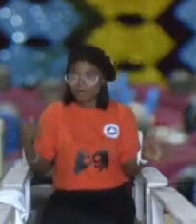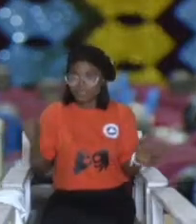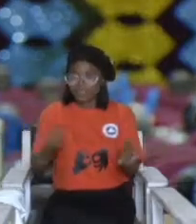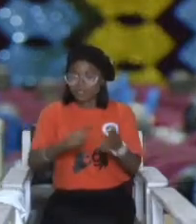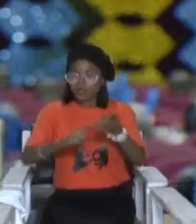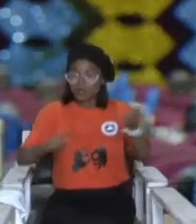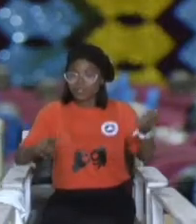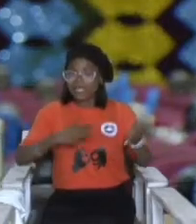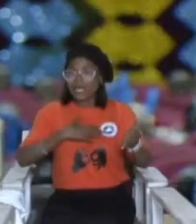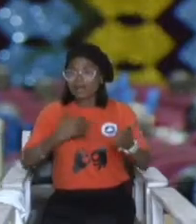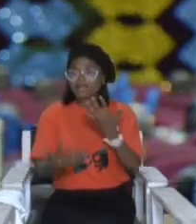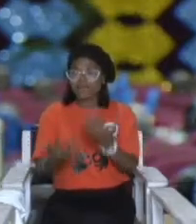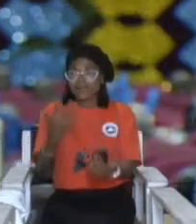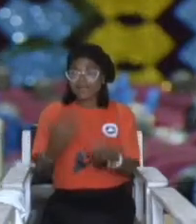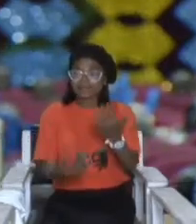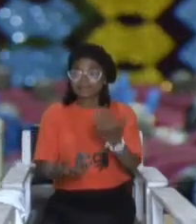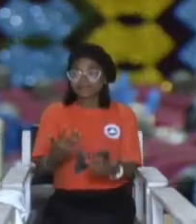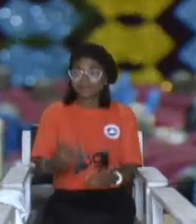fire.